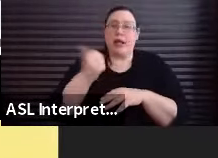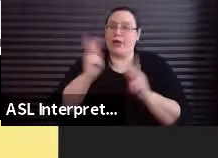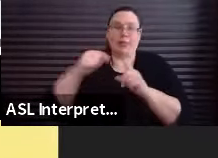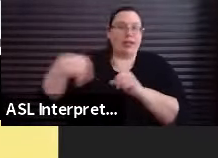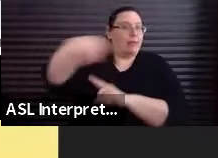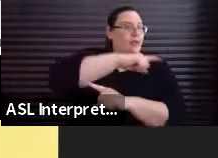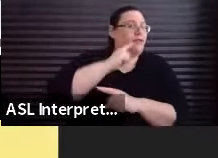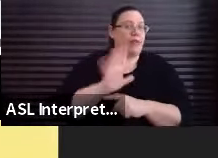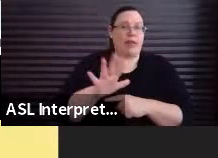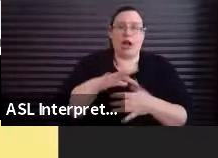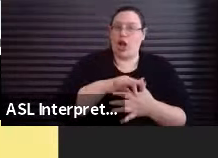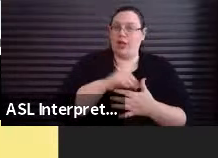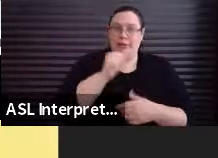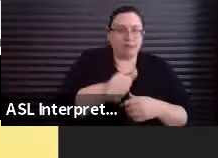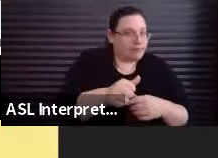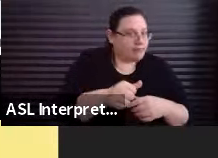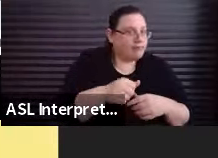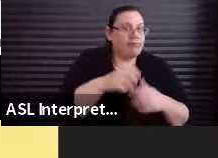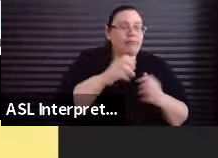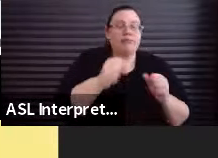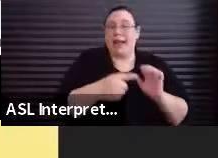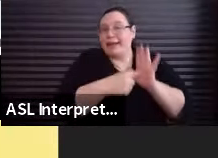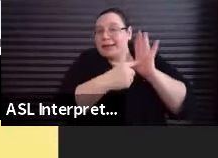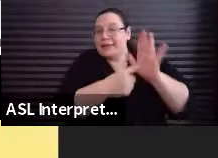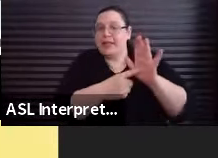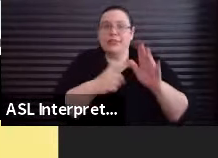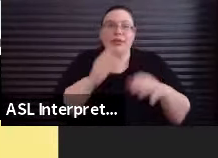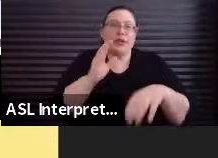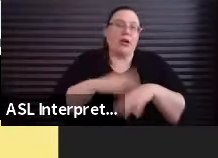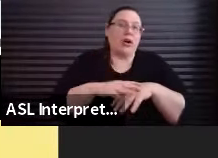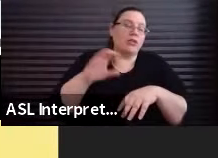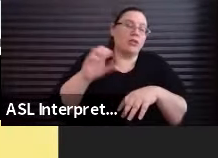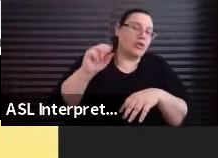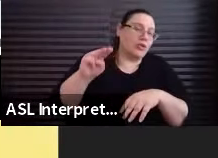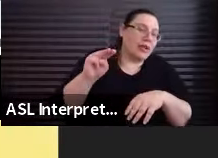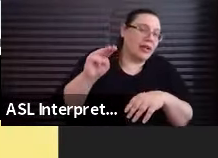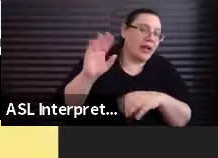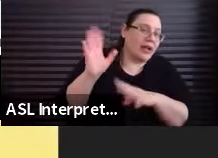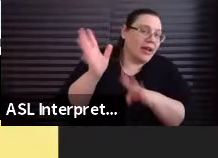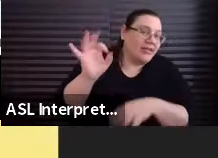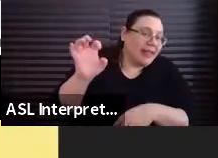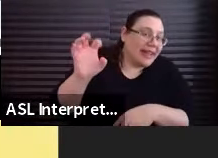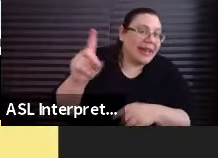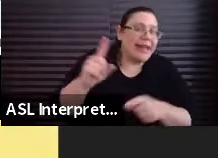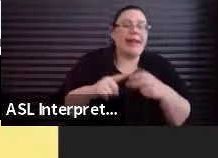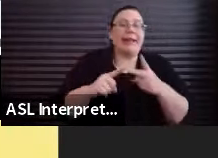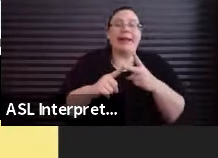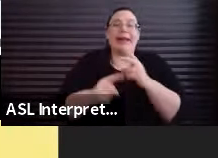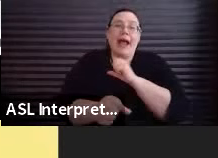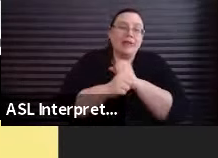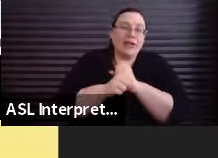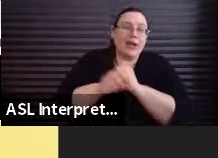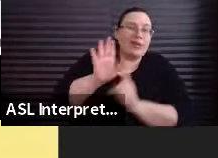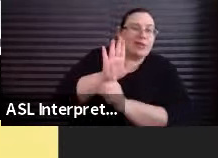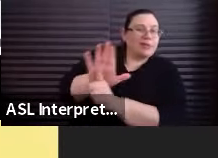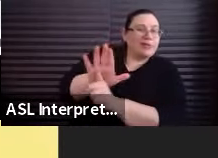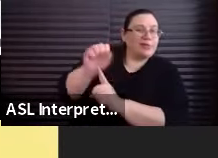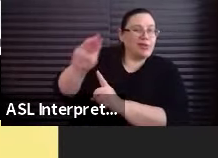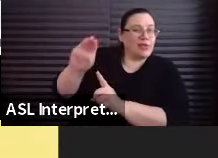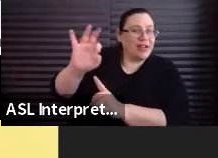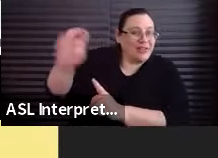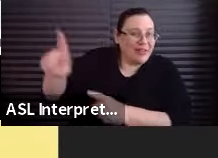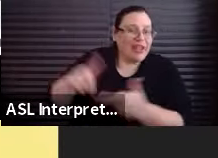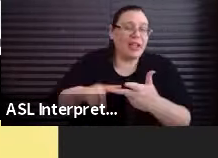content. They can exhibit it on their social media feed, as well as the advertiser social media feeds, YouTube channels,